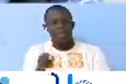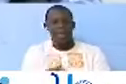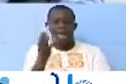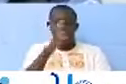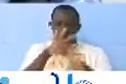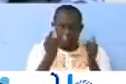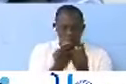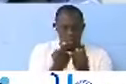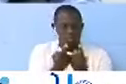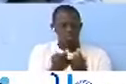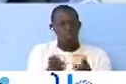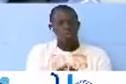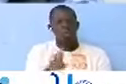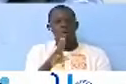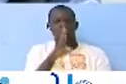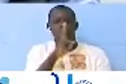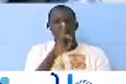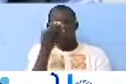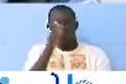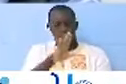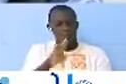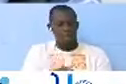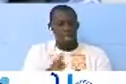whatever comes by you brief